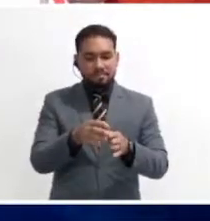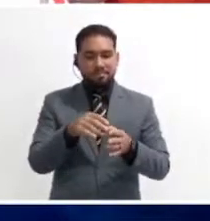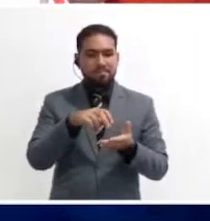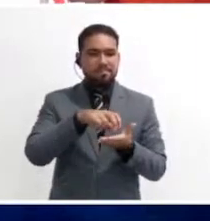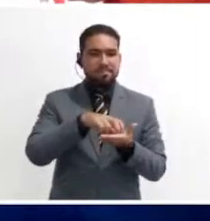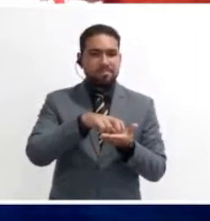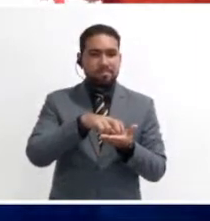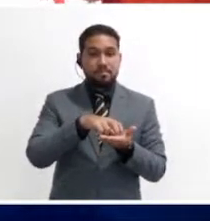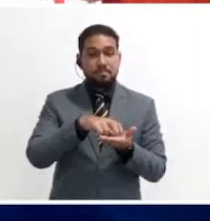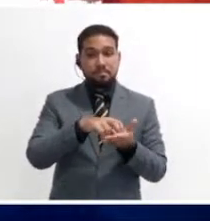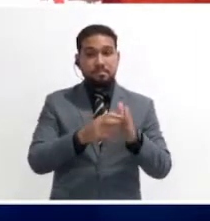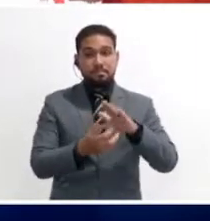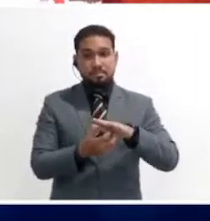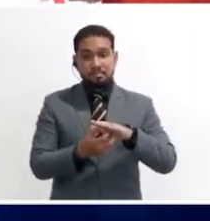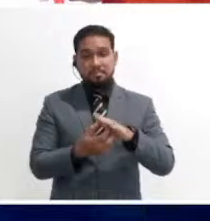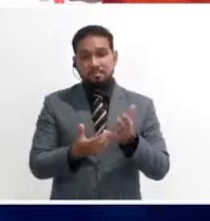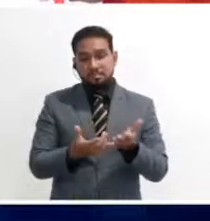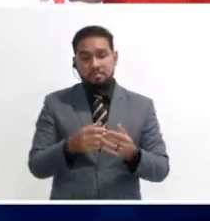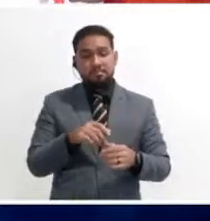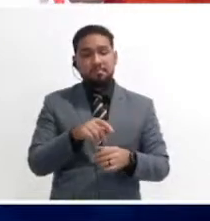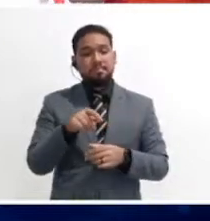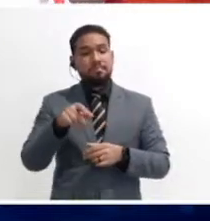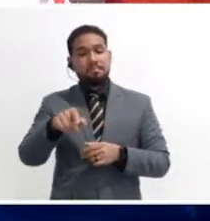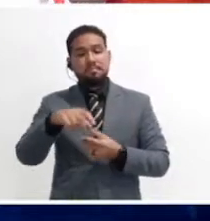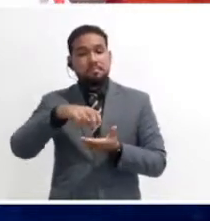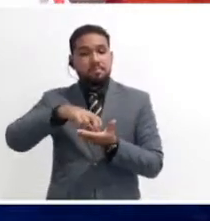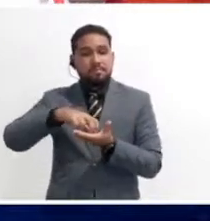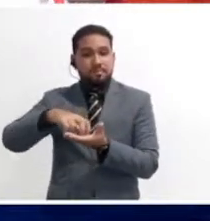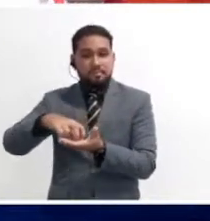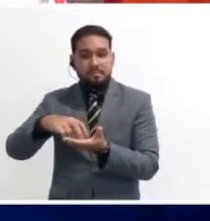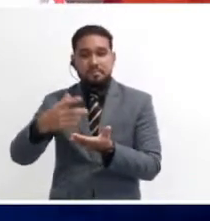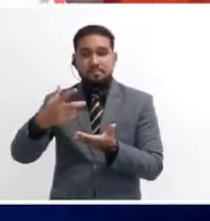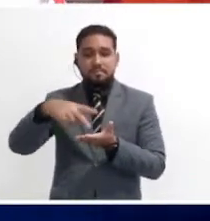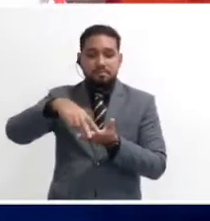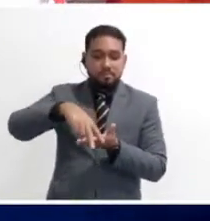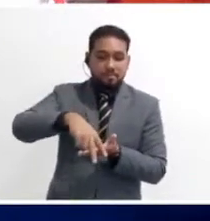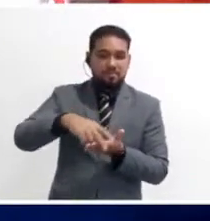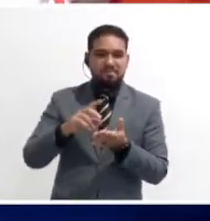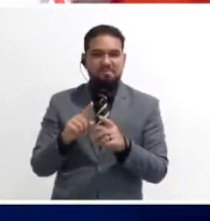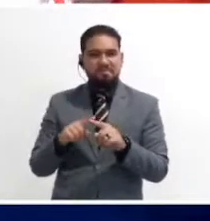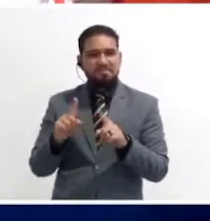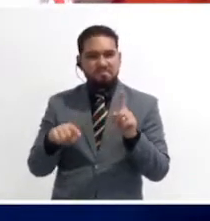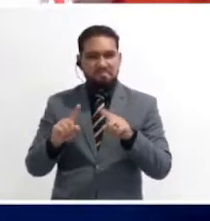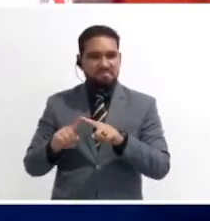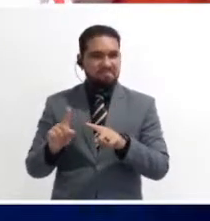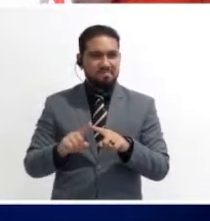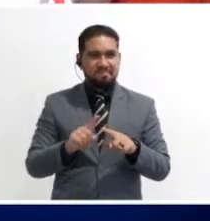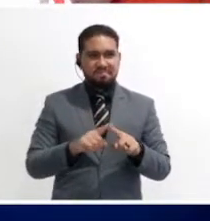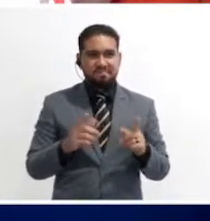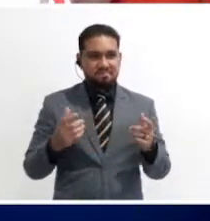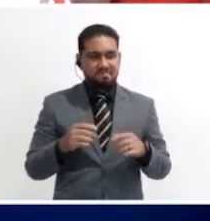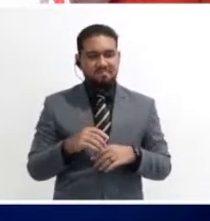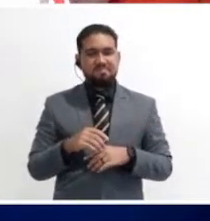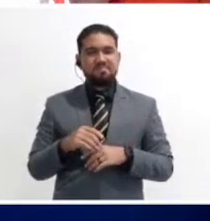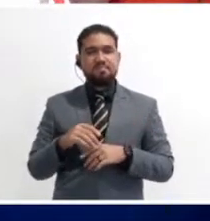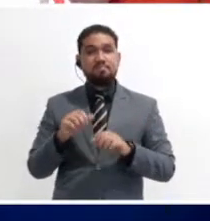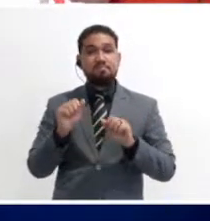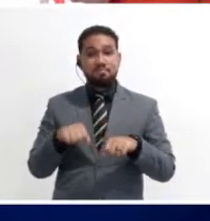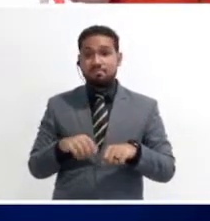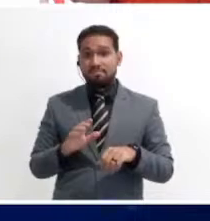And again, one of the major drivers for going into flip chip versus wire bond is the performance. Electrical performance is much